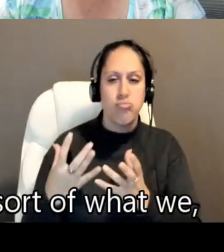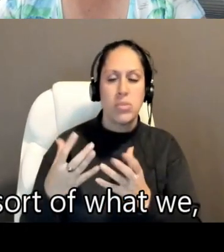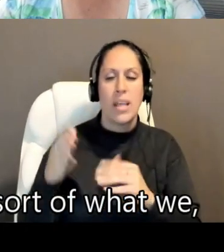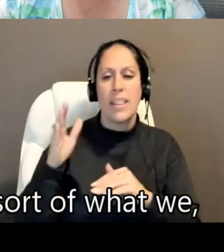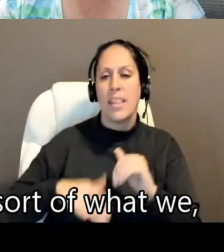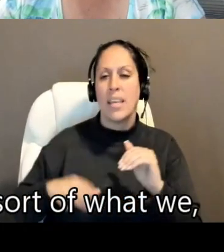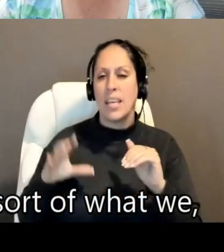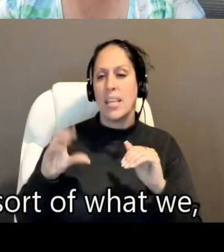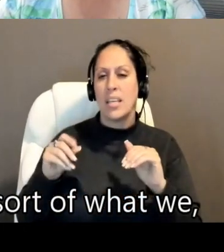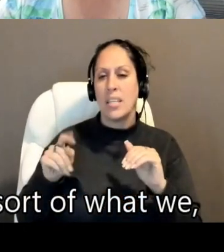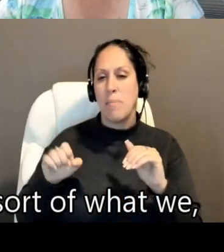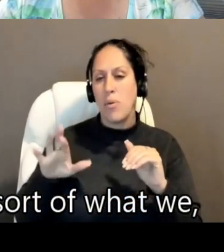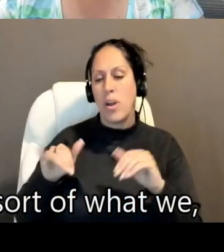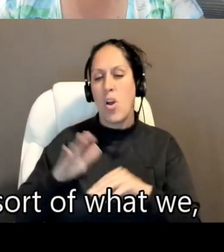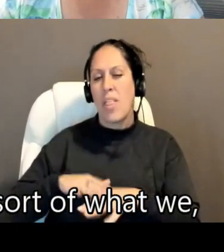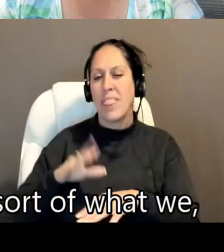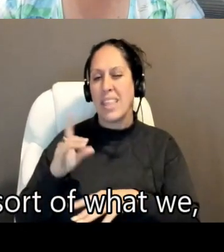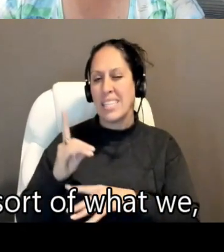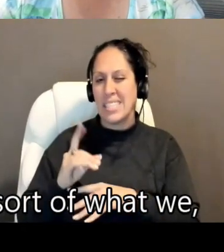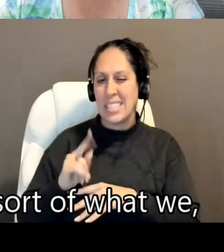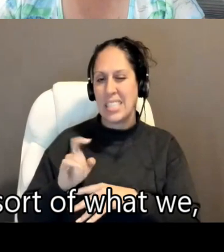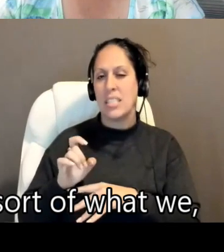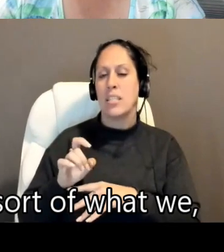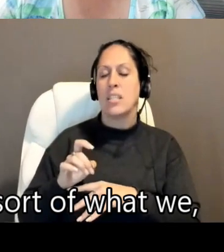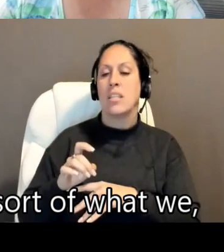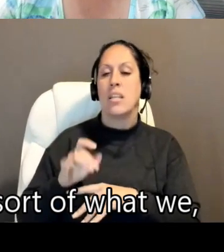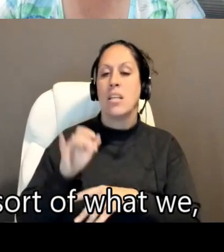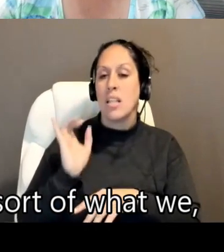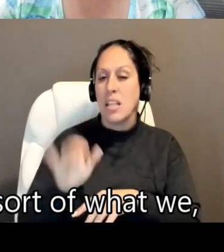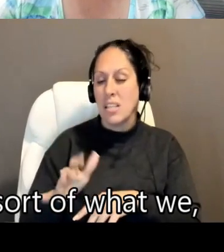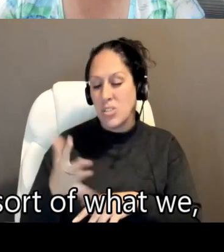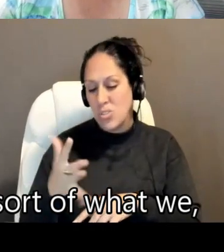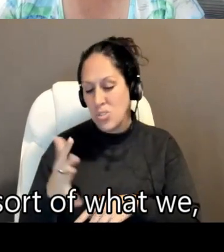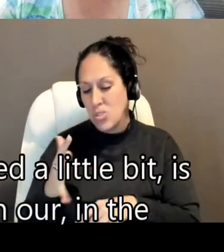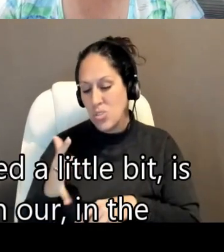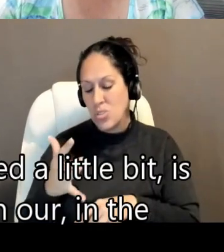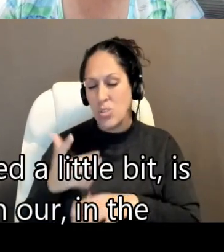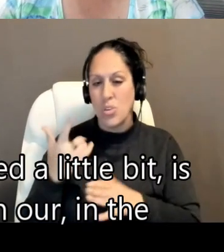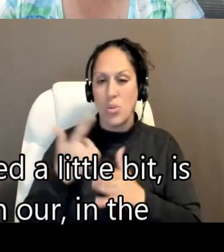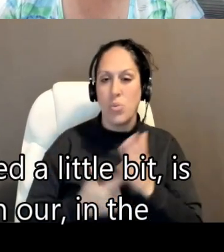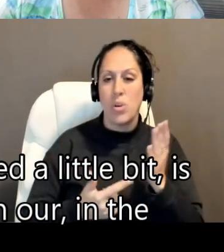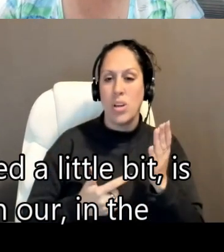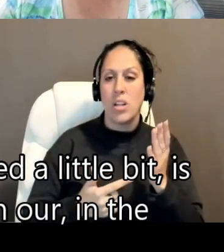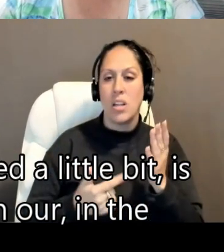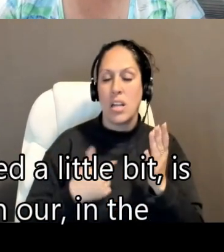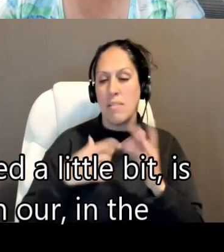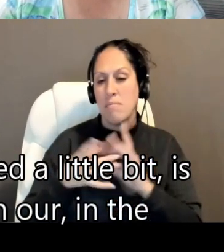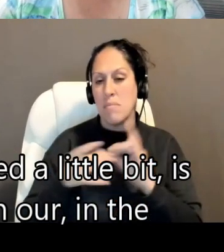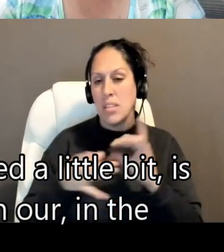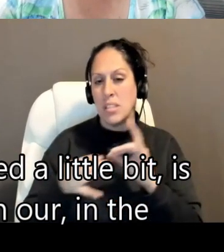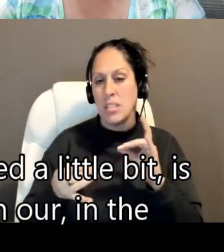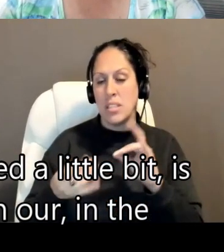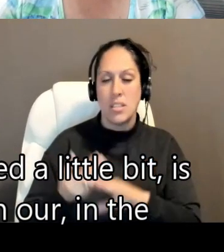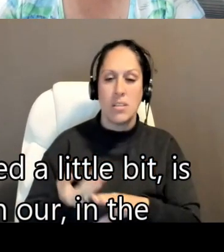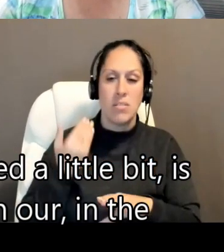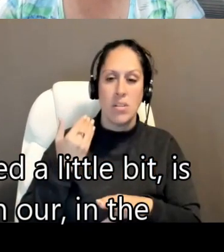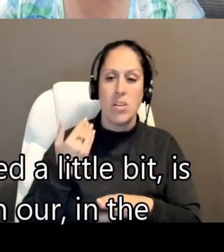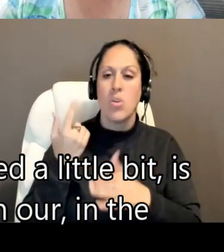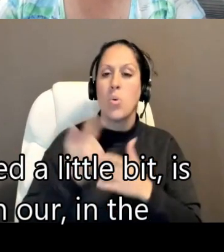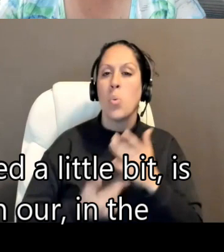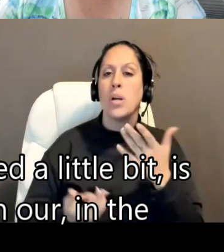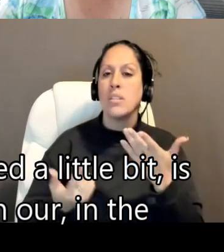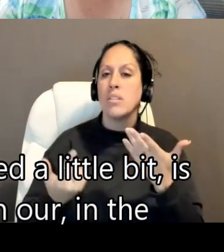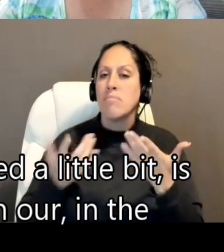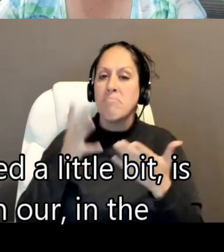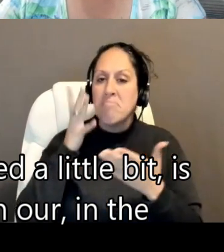contemporary on the date. And I think that's sort of what I had mentioned a little bit is what's in